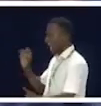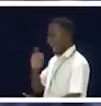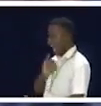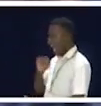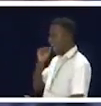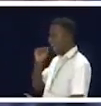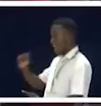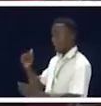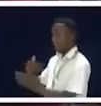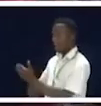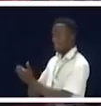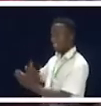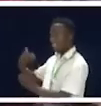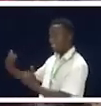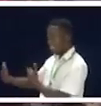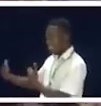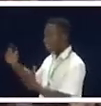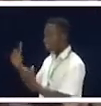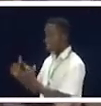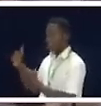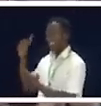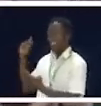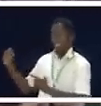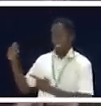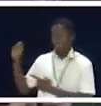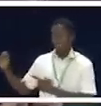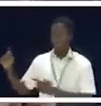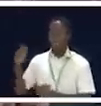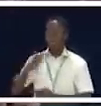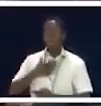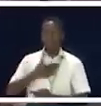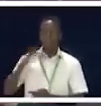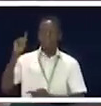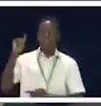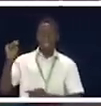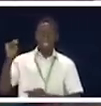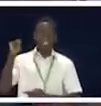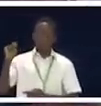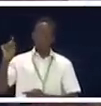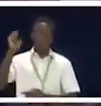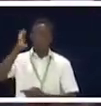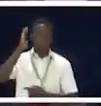testify. And my testimony will shake the whole world.